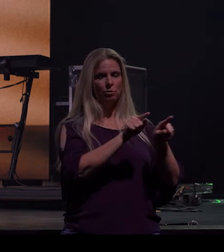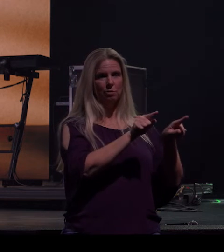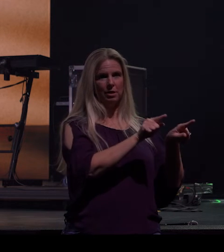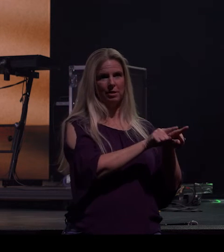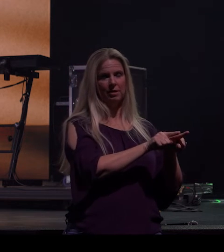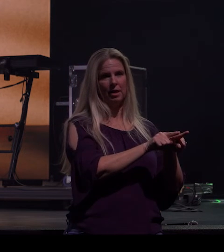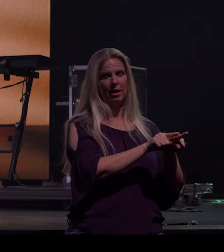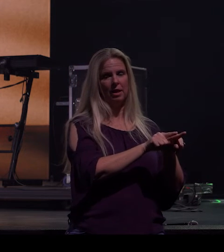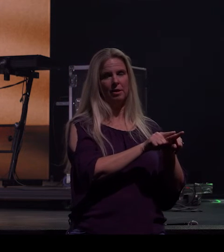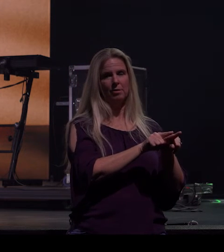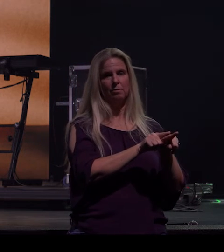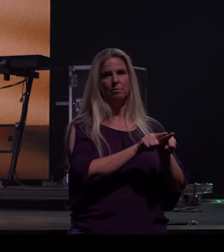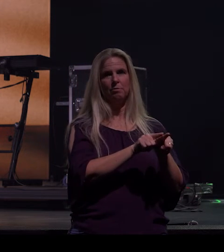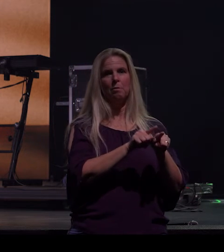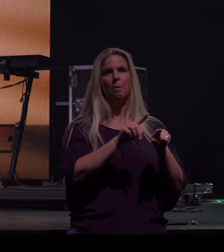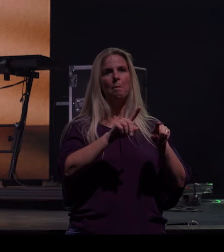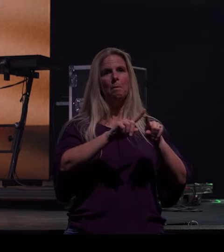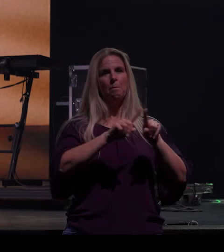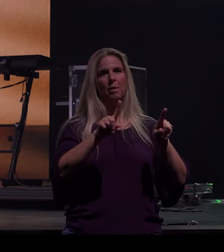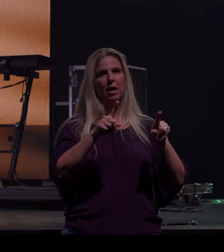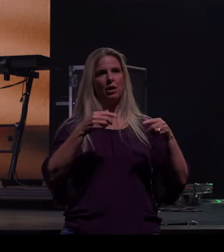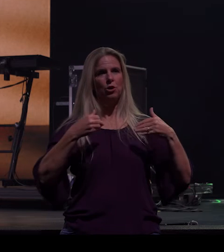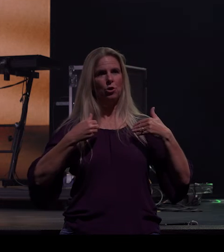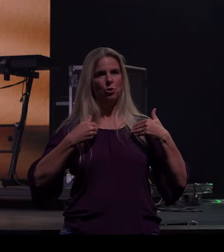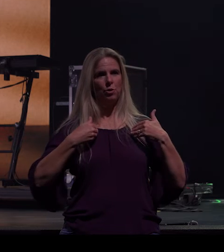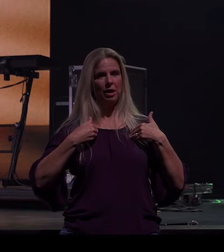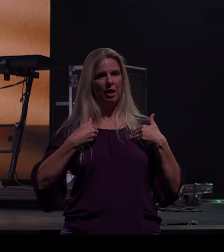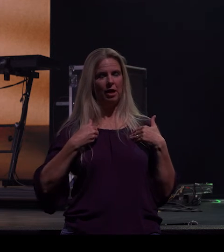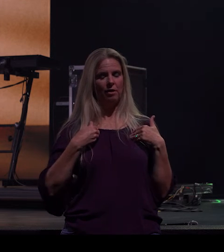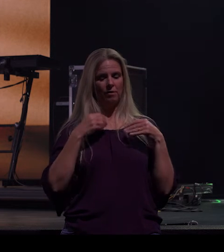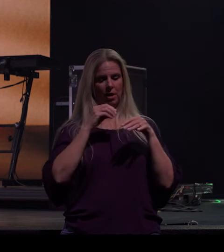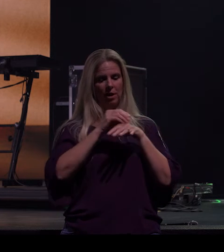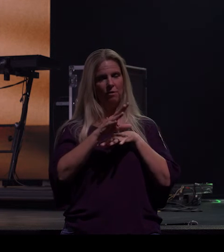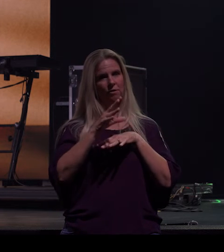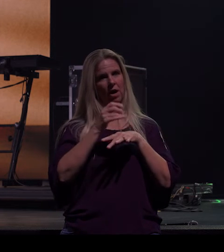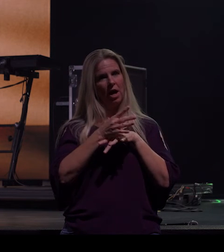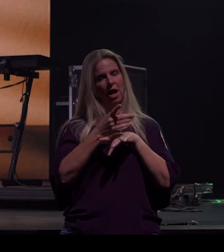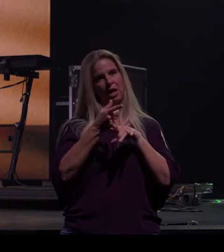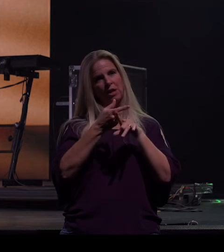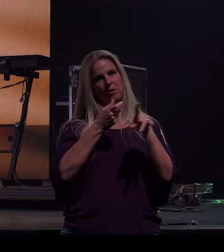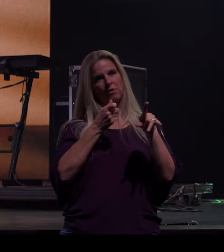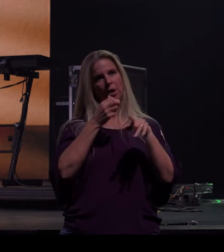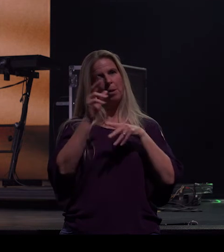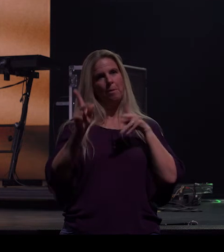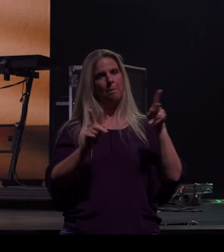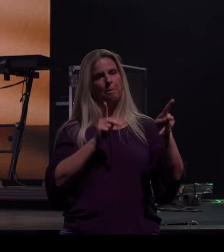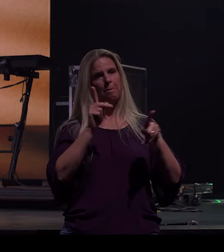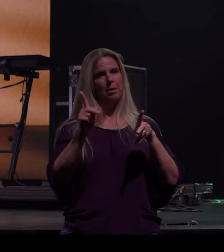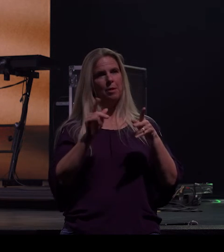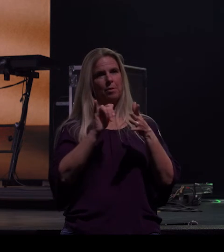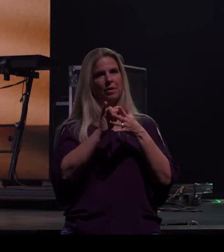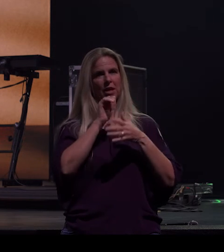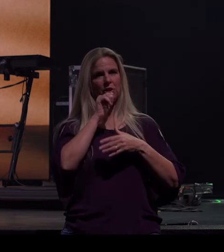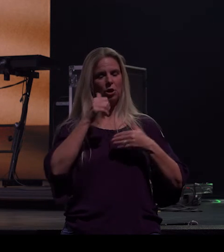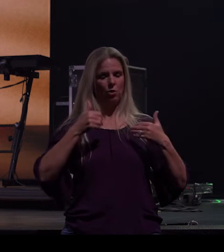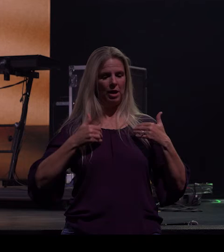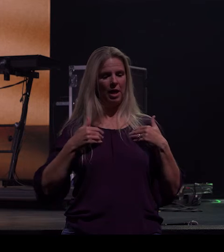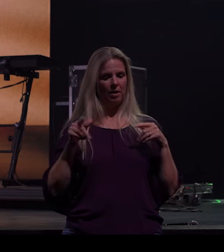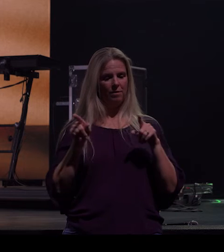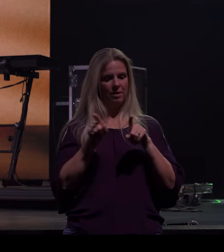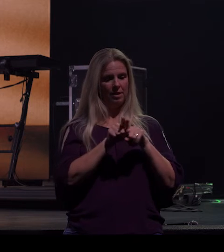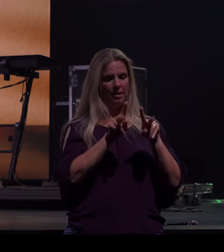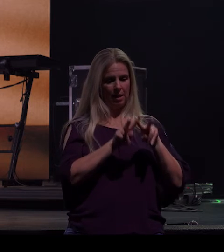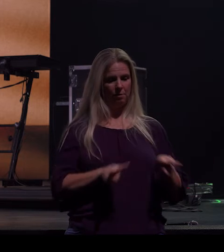astray is when you get advice from someone whose values don't match your values as a follower of Jesus. So make it a follower of